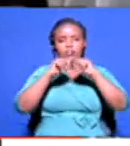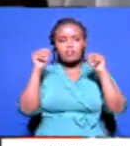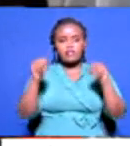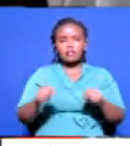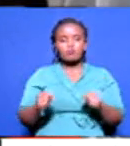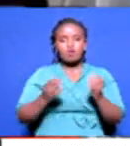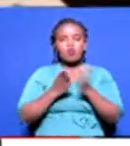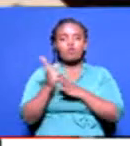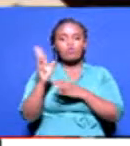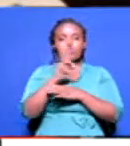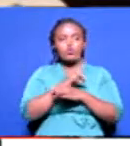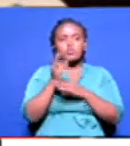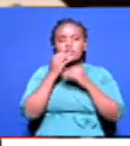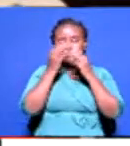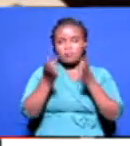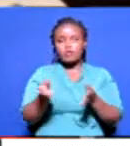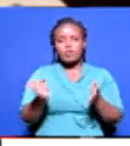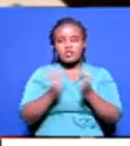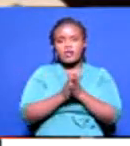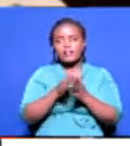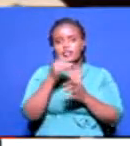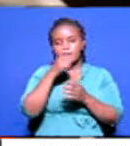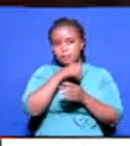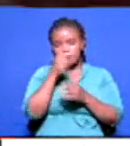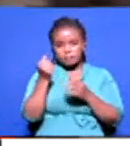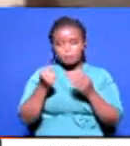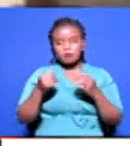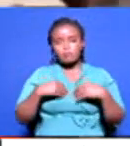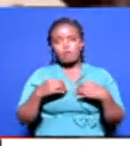to support various initiatives on health financing and